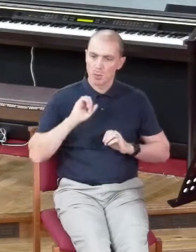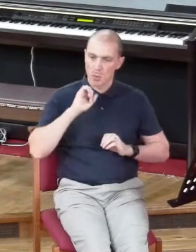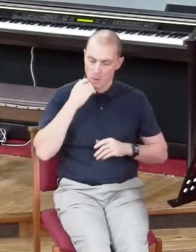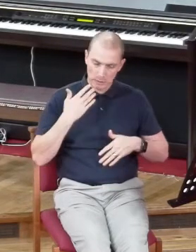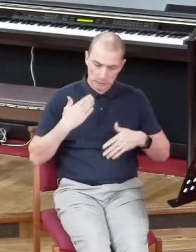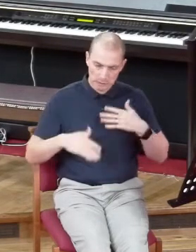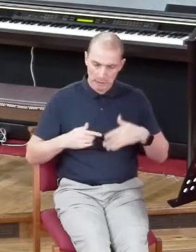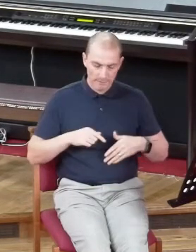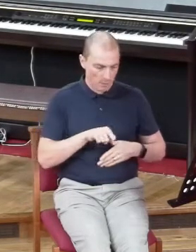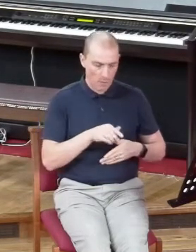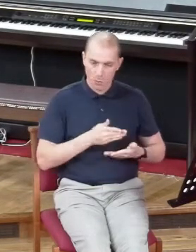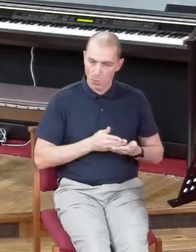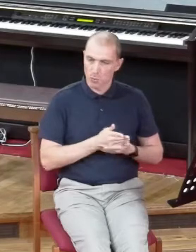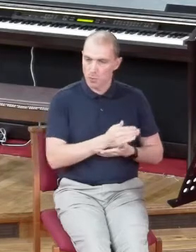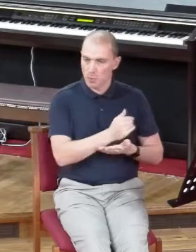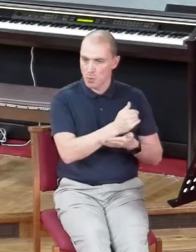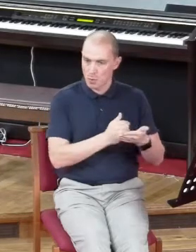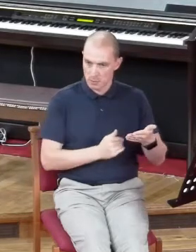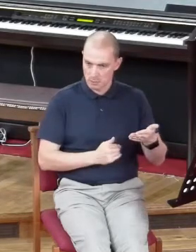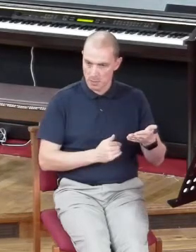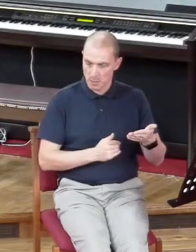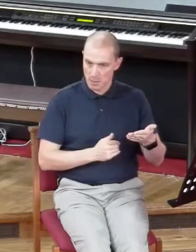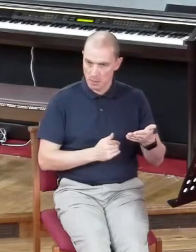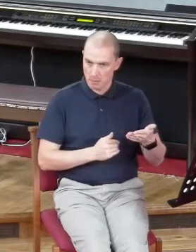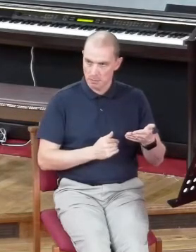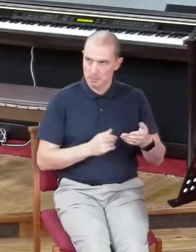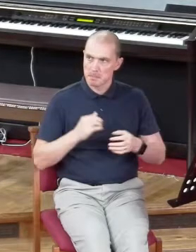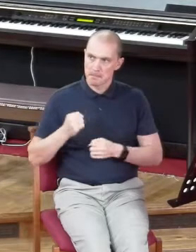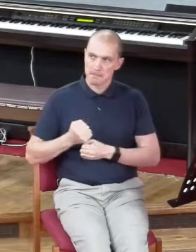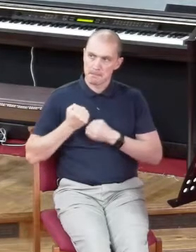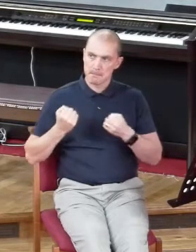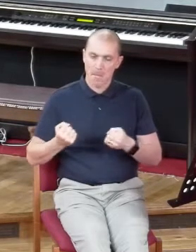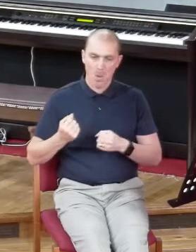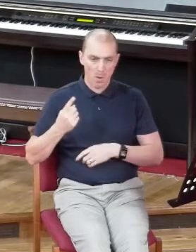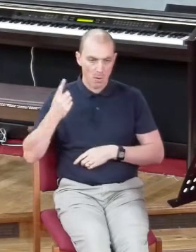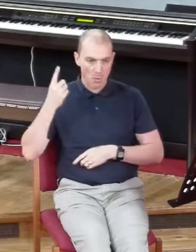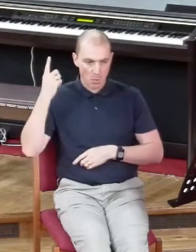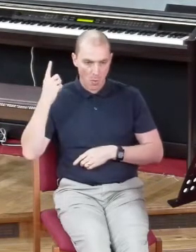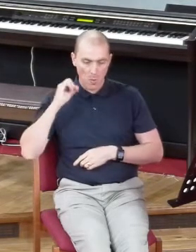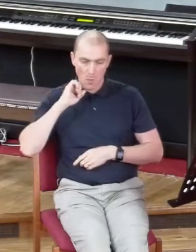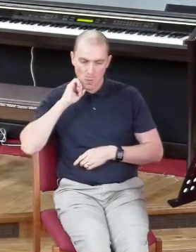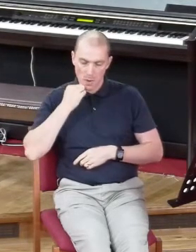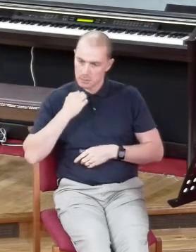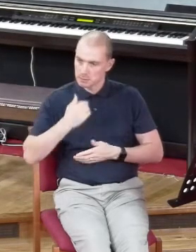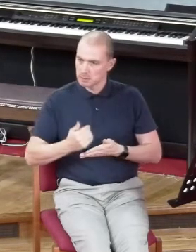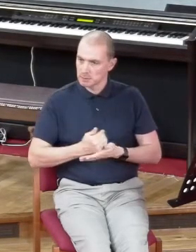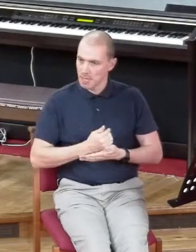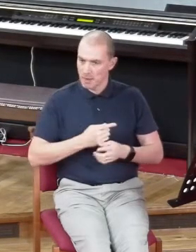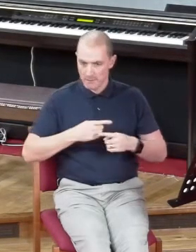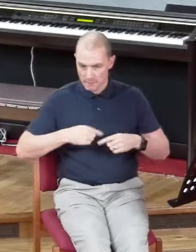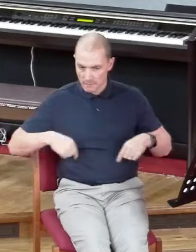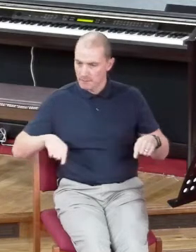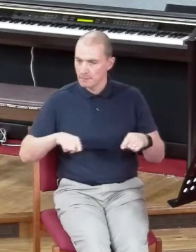the power of God. He has saved us and called us to a holy